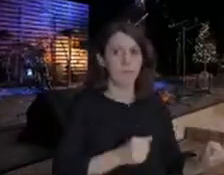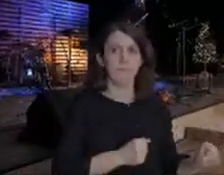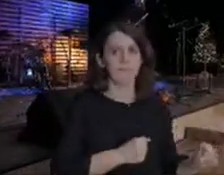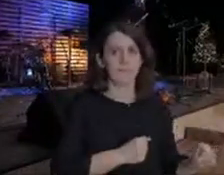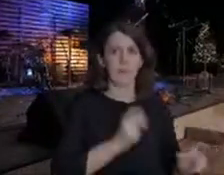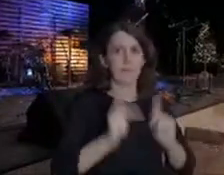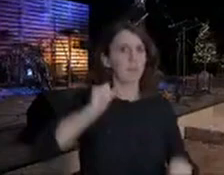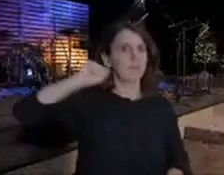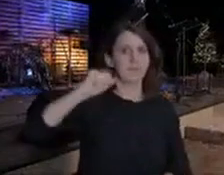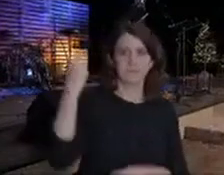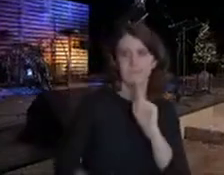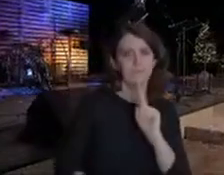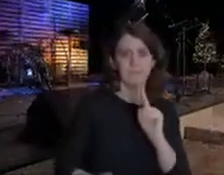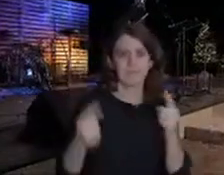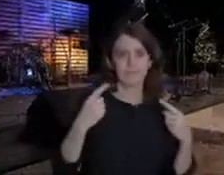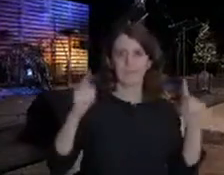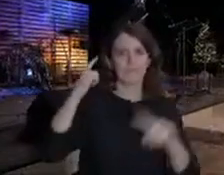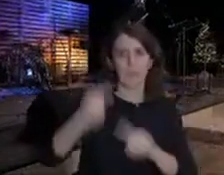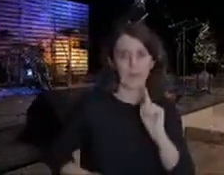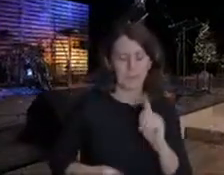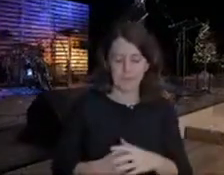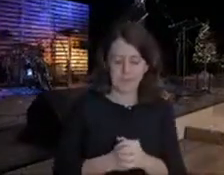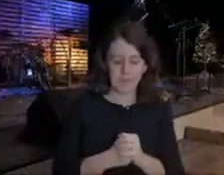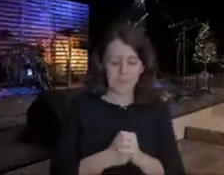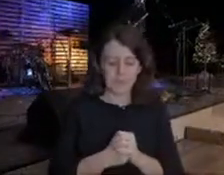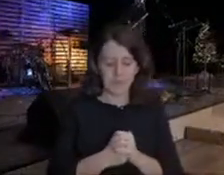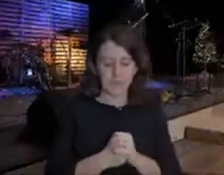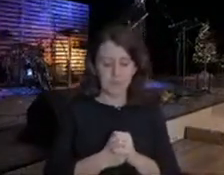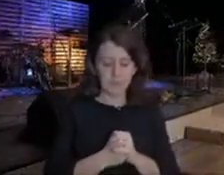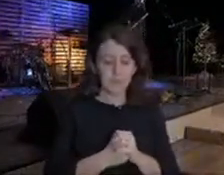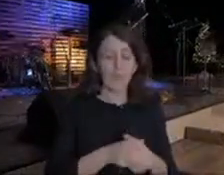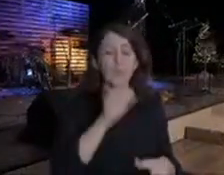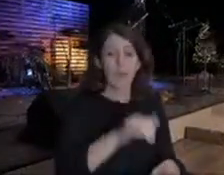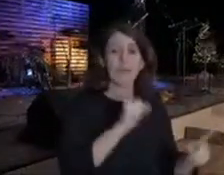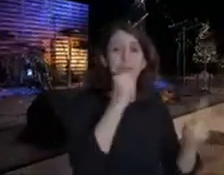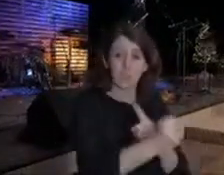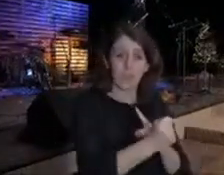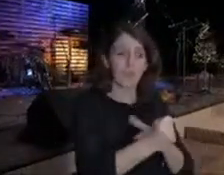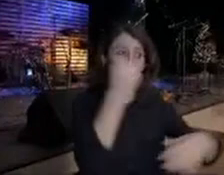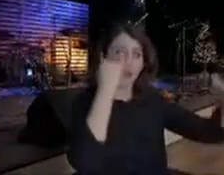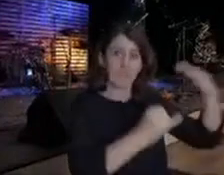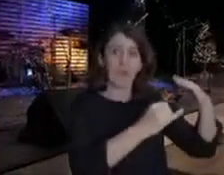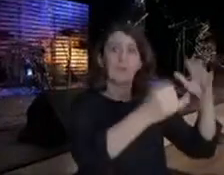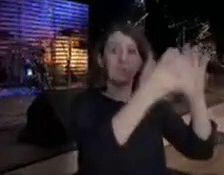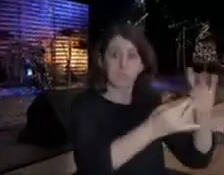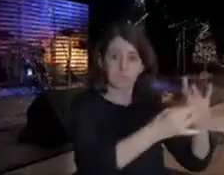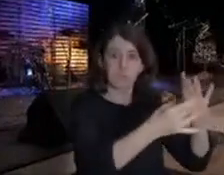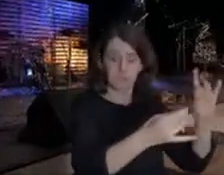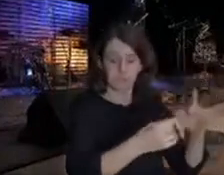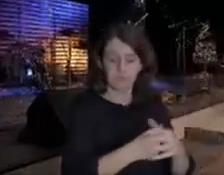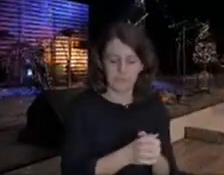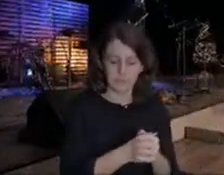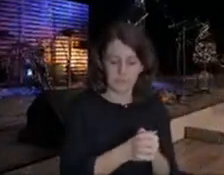was. Assyria was going to do what they were going to do, and this is the context in which Isaiah is saying what he's saying here and what he said last week. In chapter